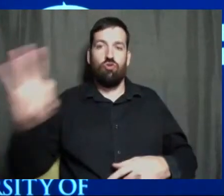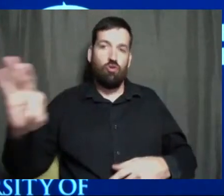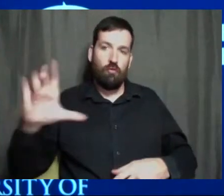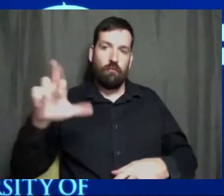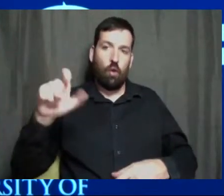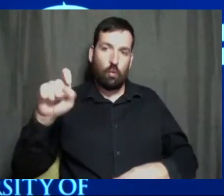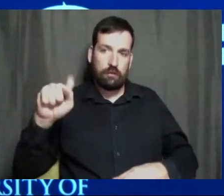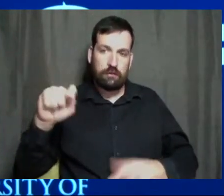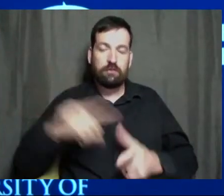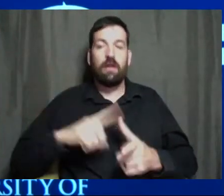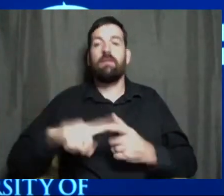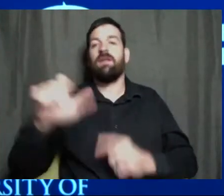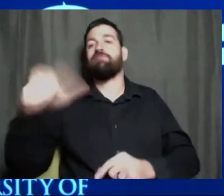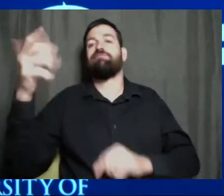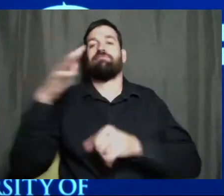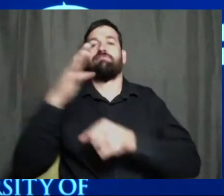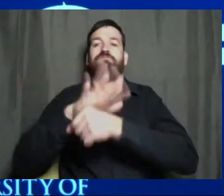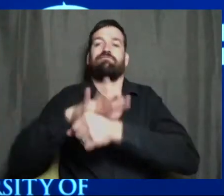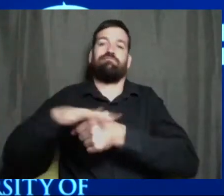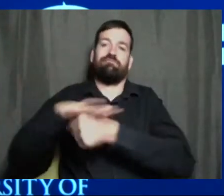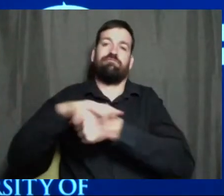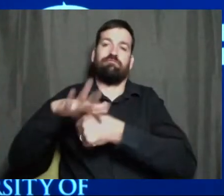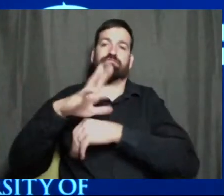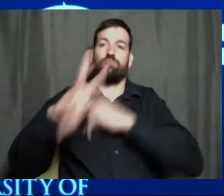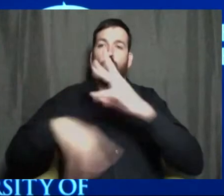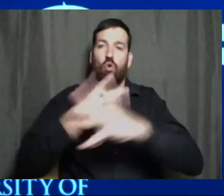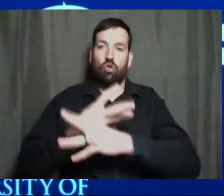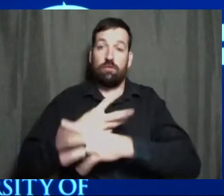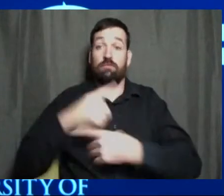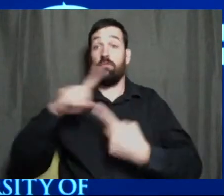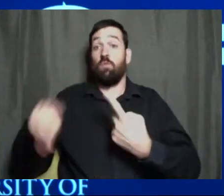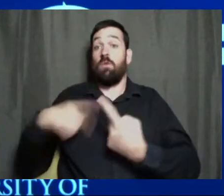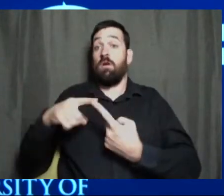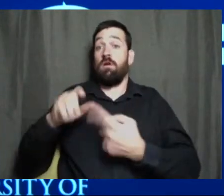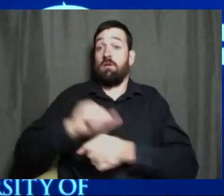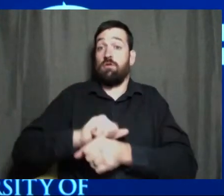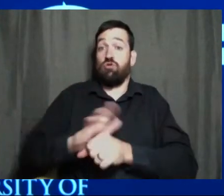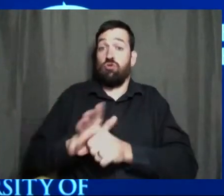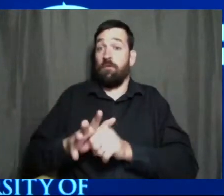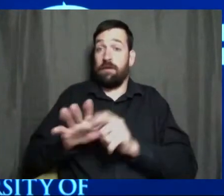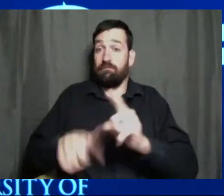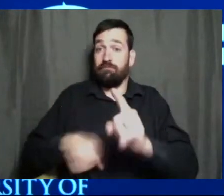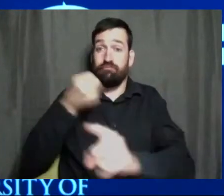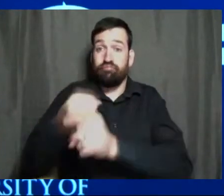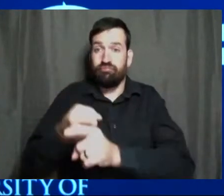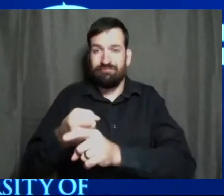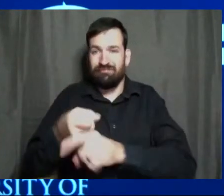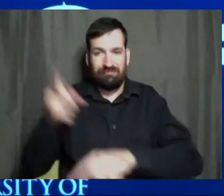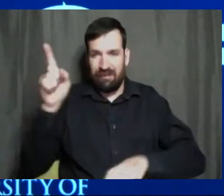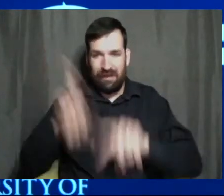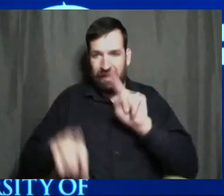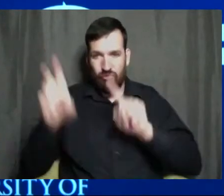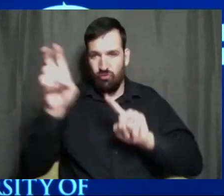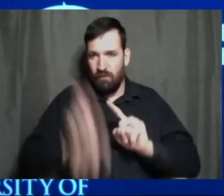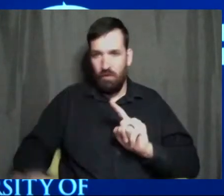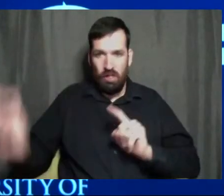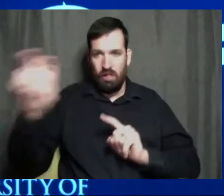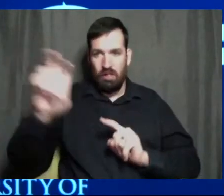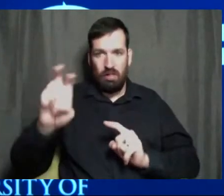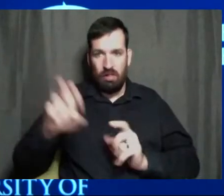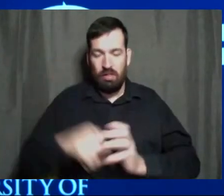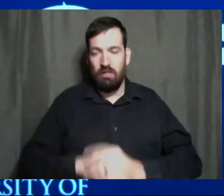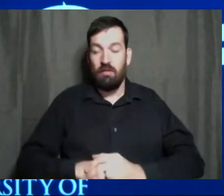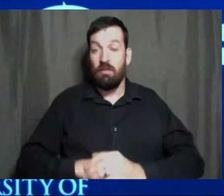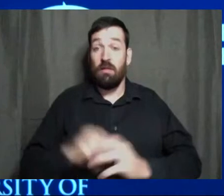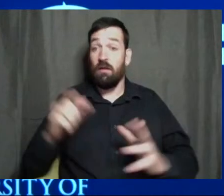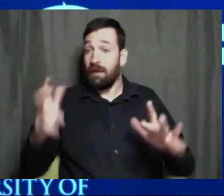the world. When COVID hit, we couldn't travel anymore. And so we were excited to